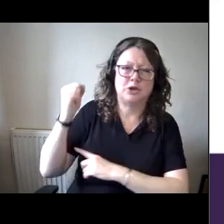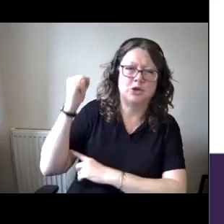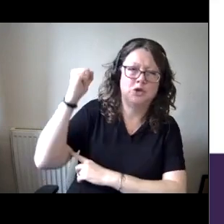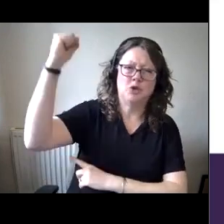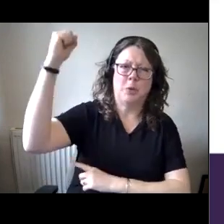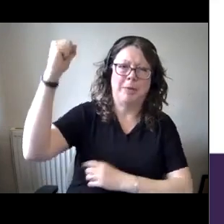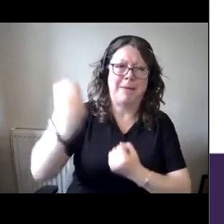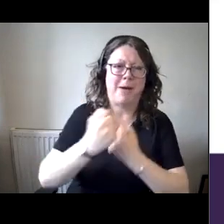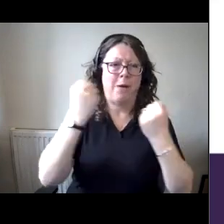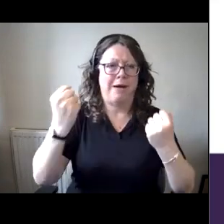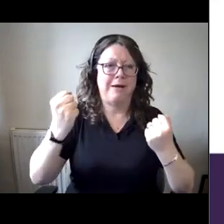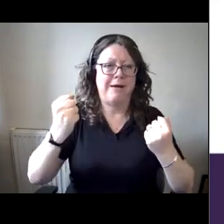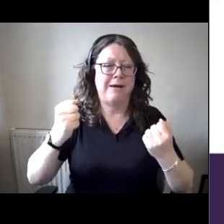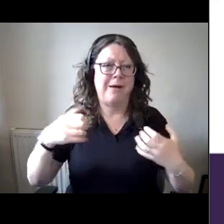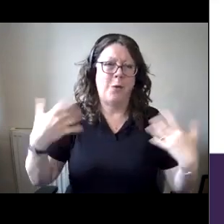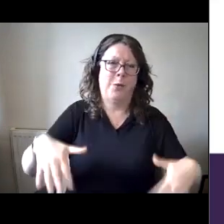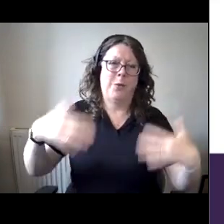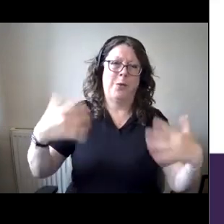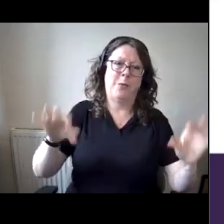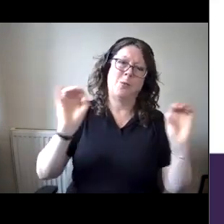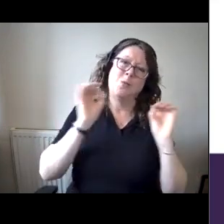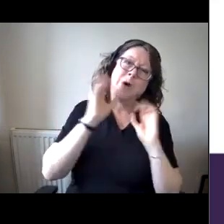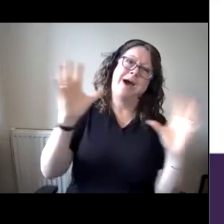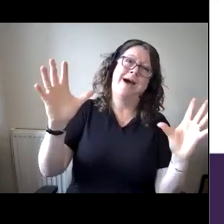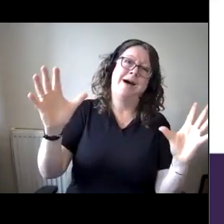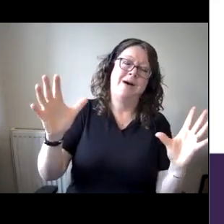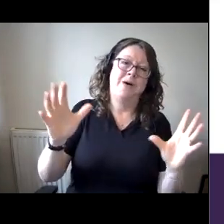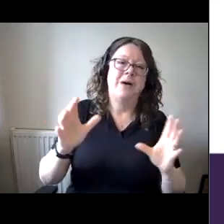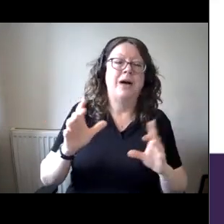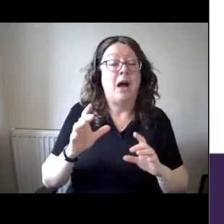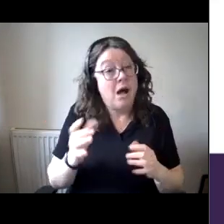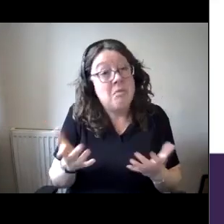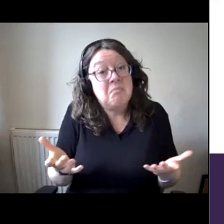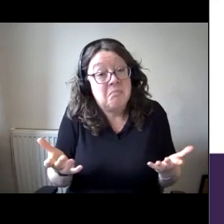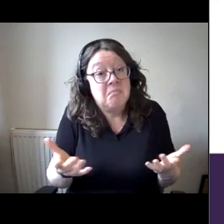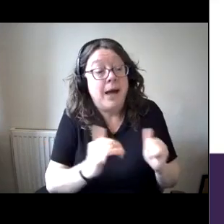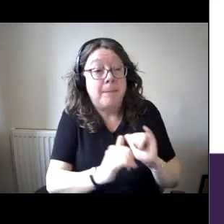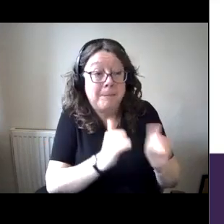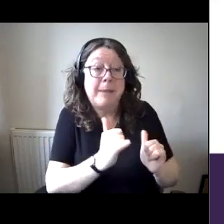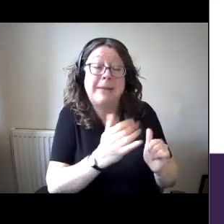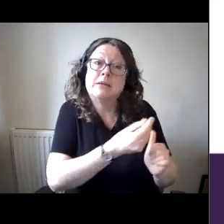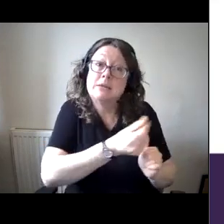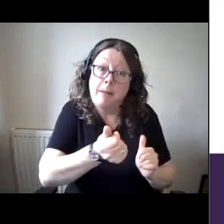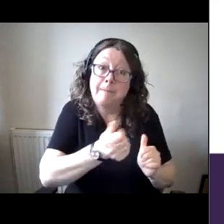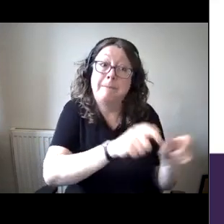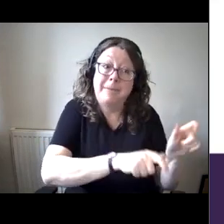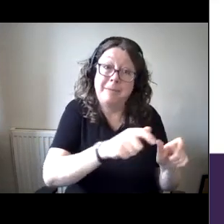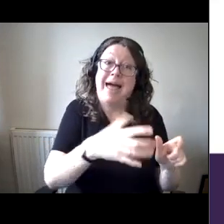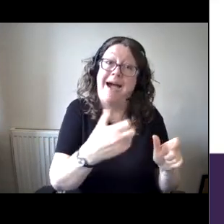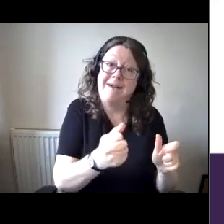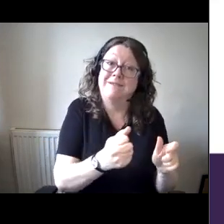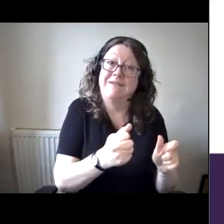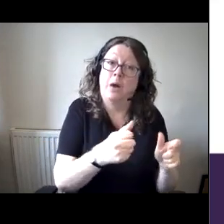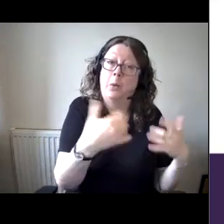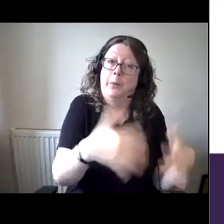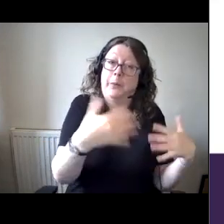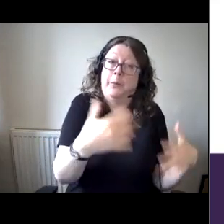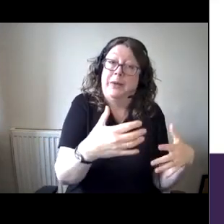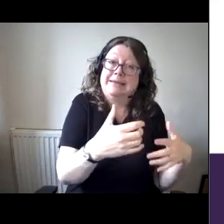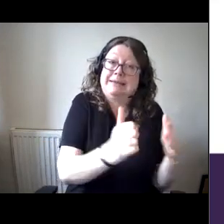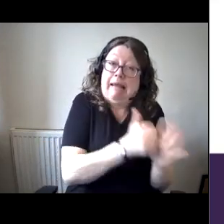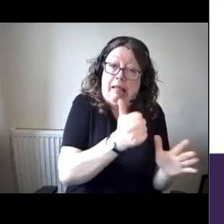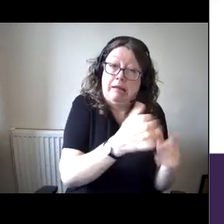superpower. And there might be some things within people's profiles that are really great about